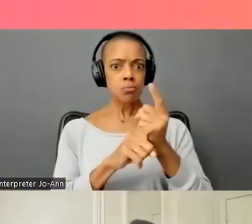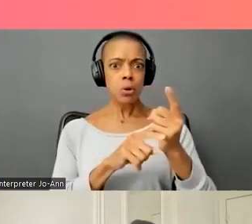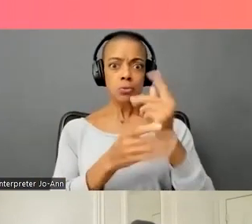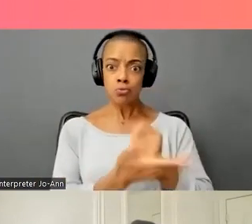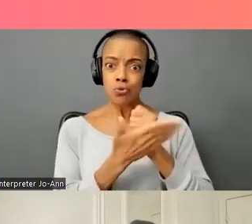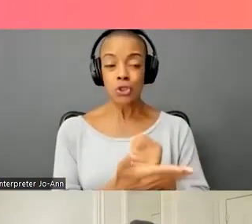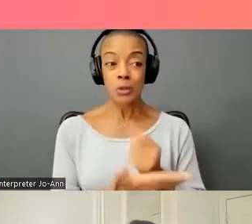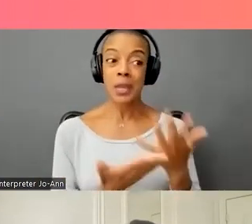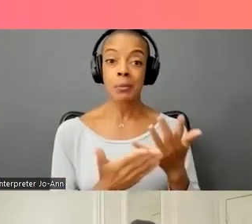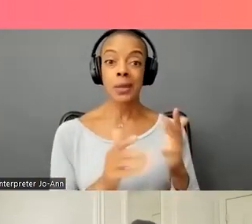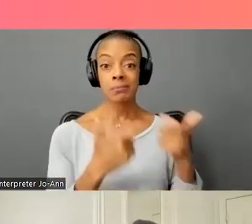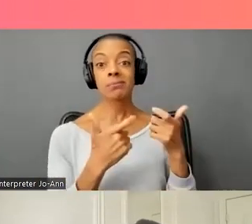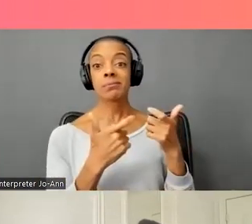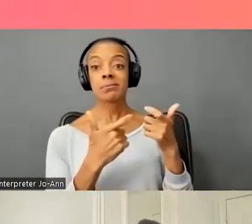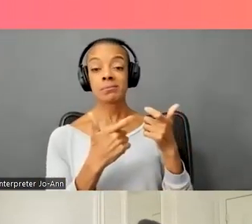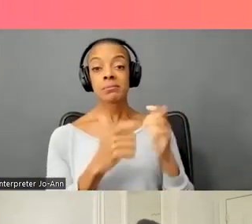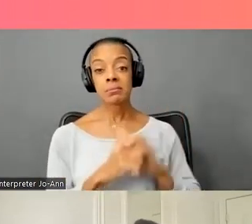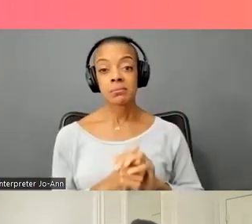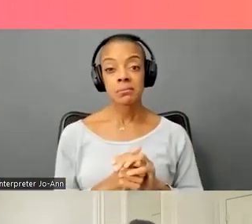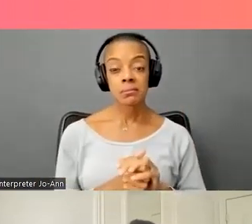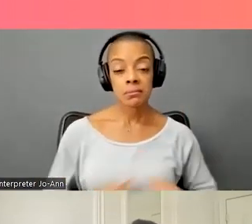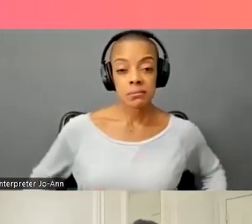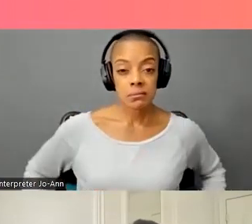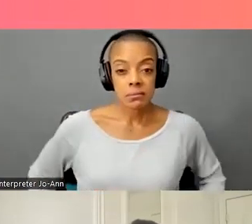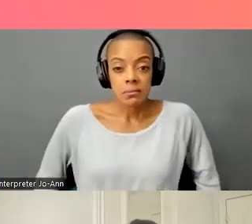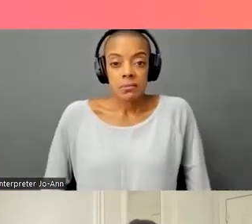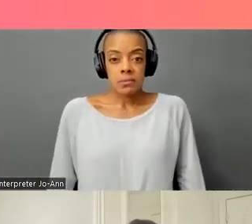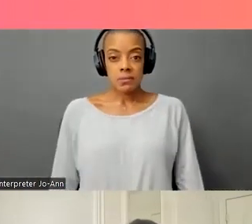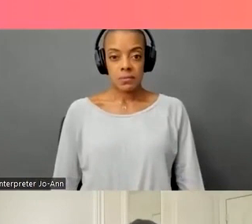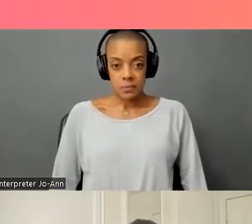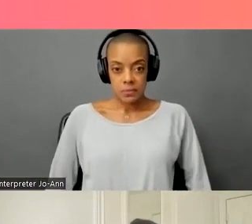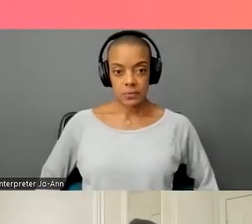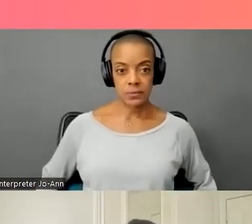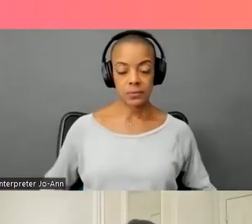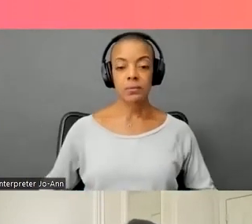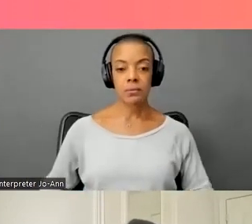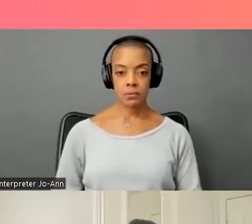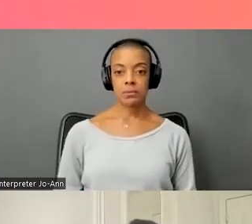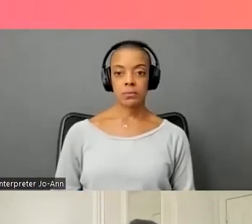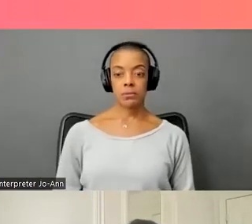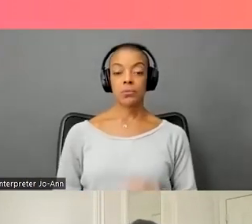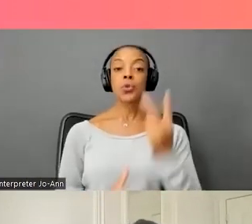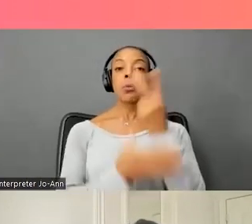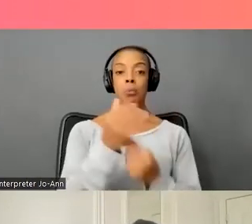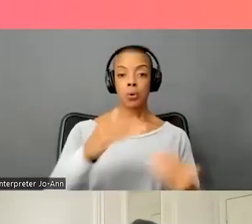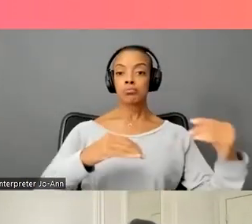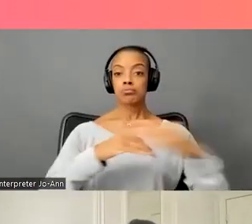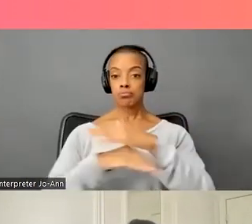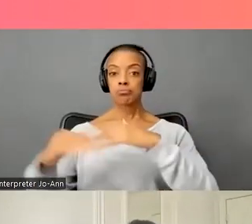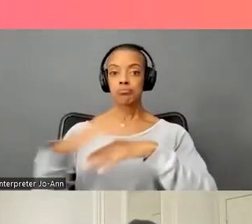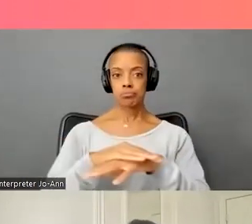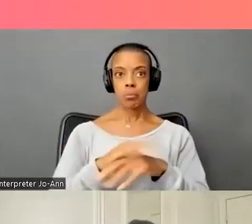So noting this importance, noting that TBI and IPV is highly prevalent, but goes unnoticed and is